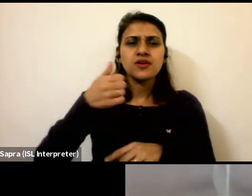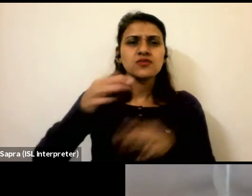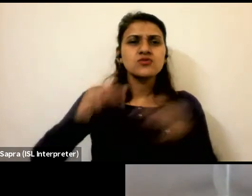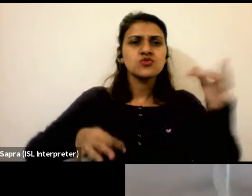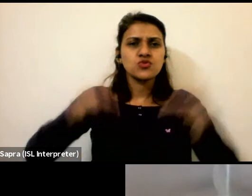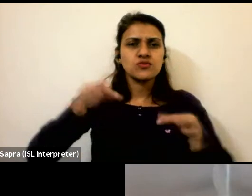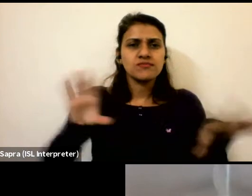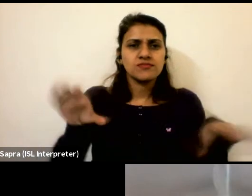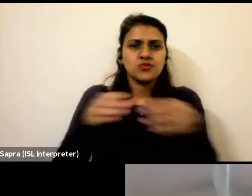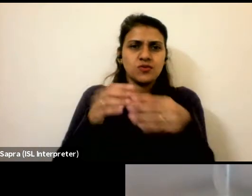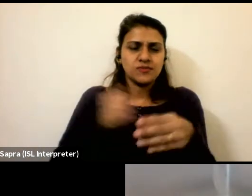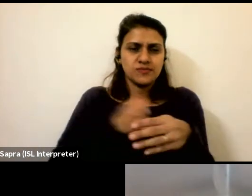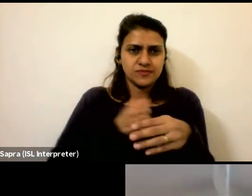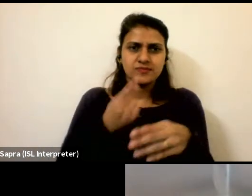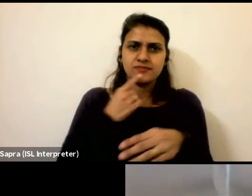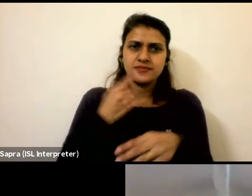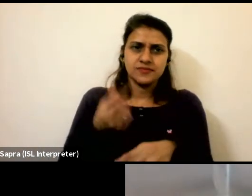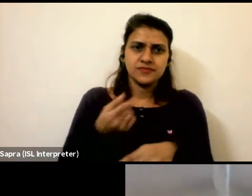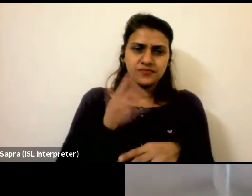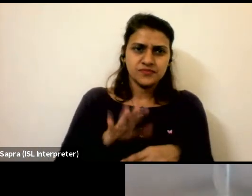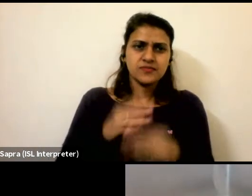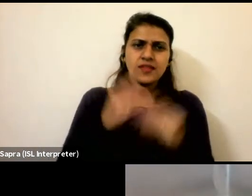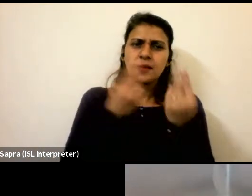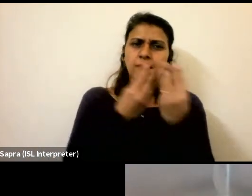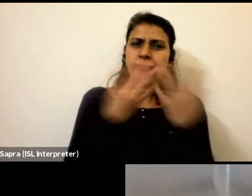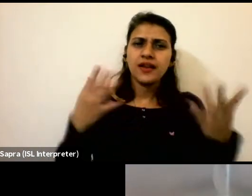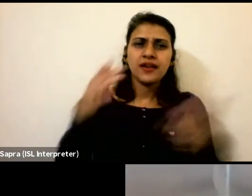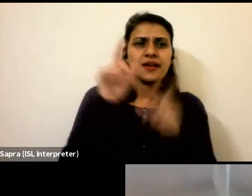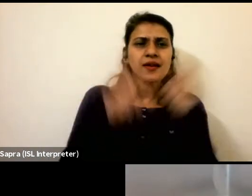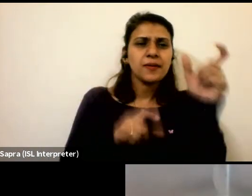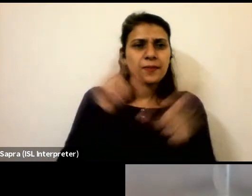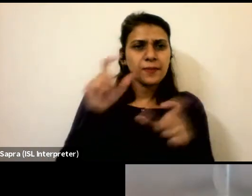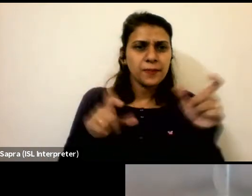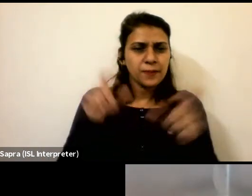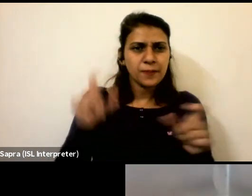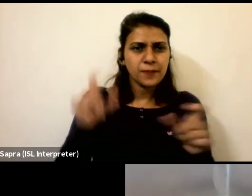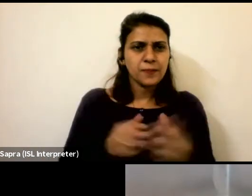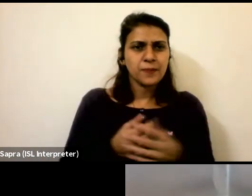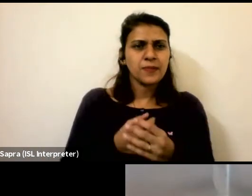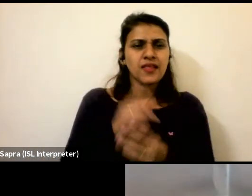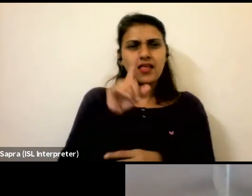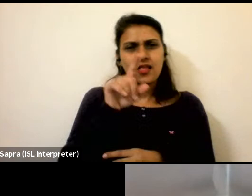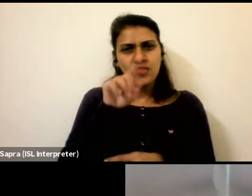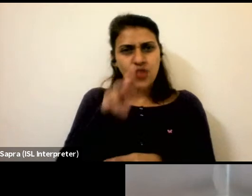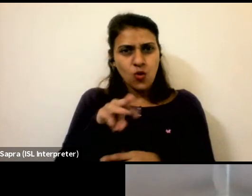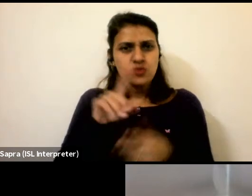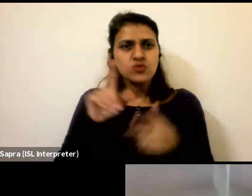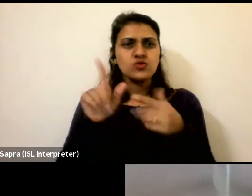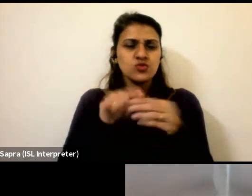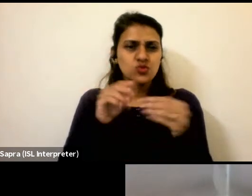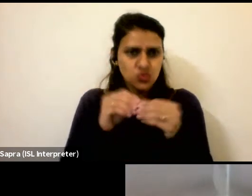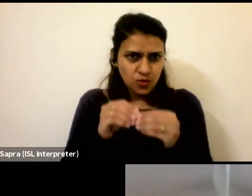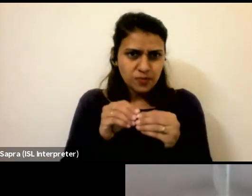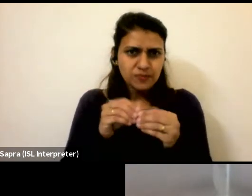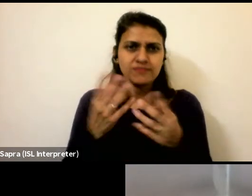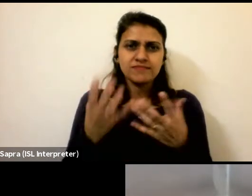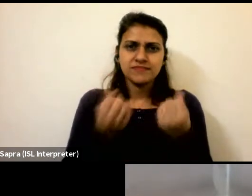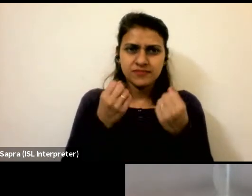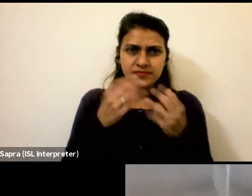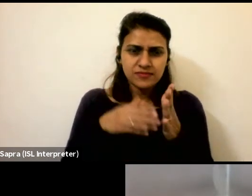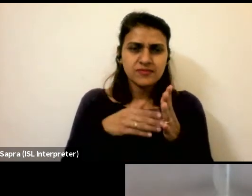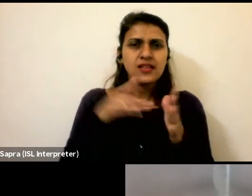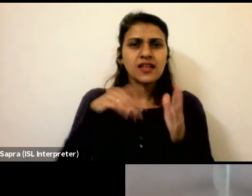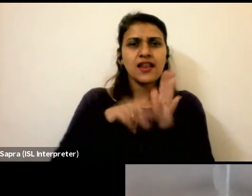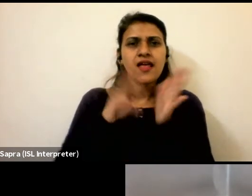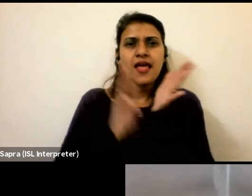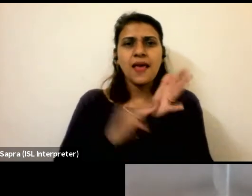earlier that the number of people per 1,000 employed is lower in